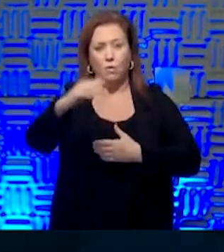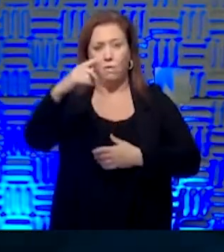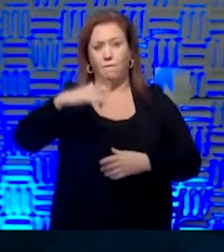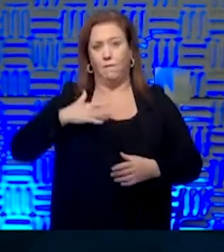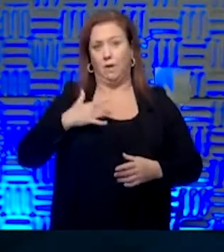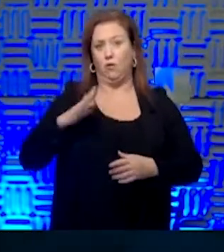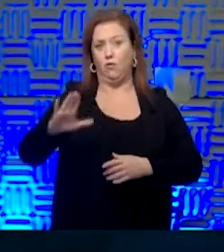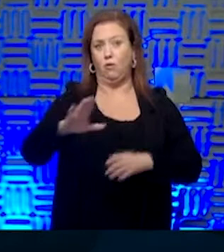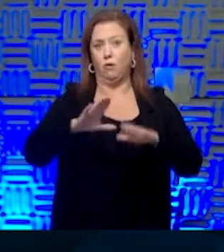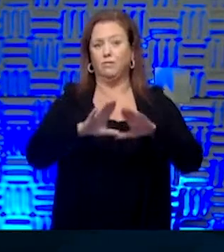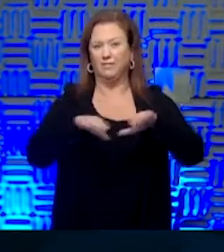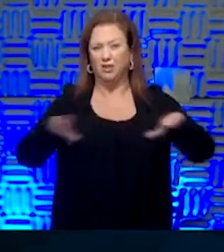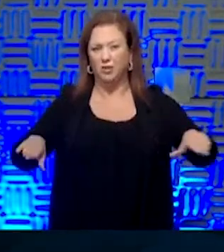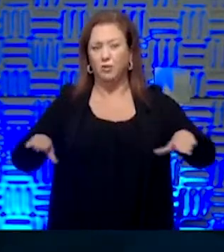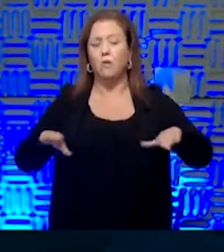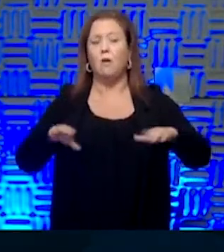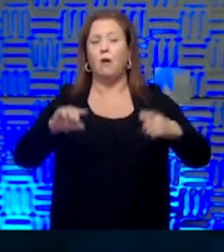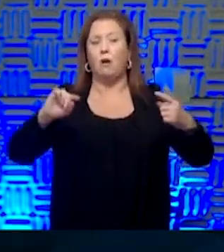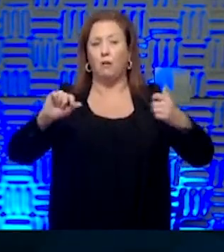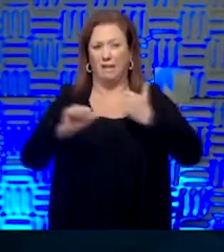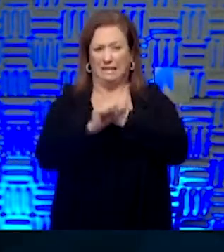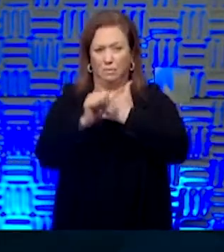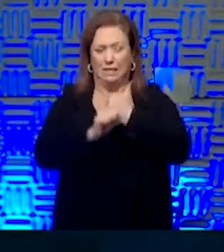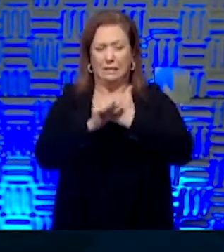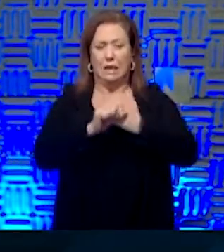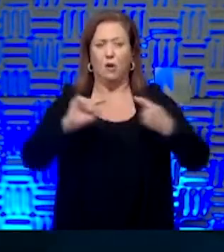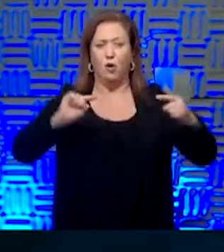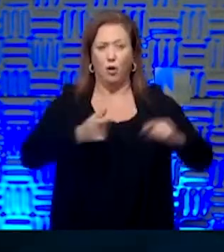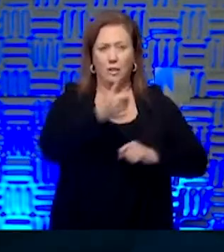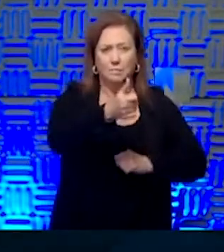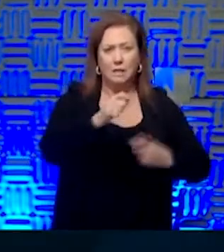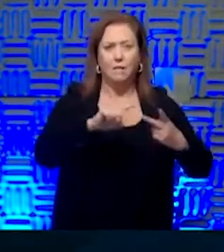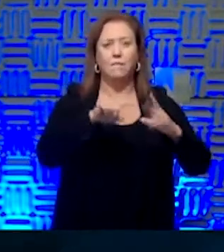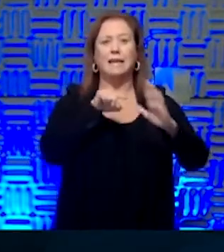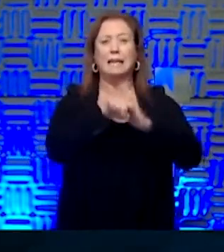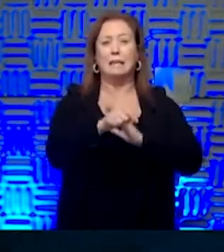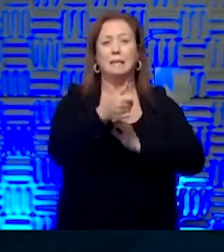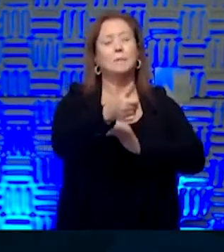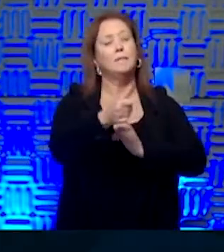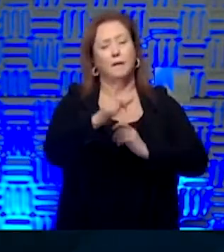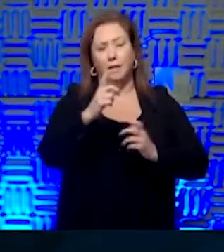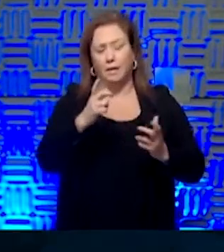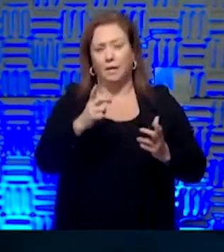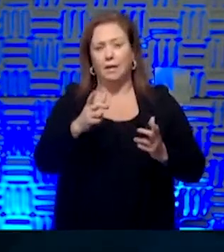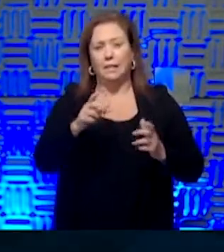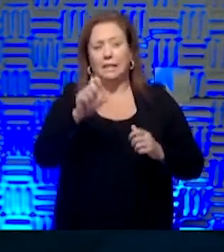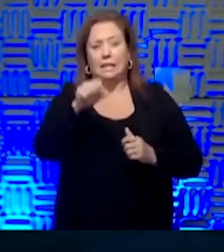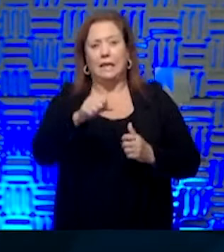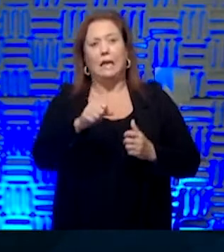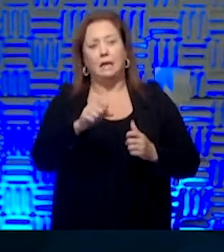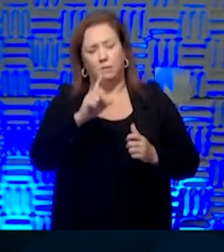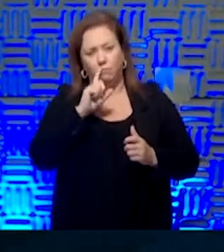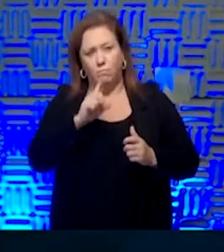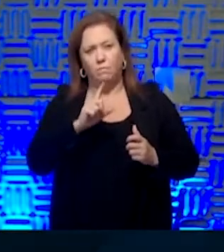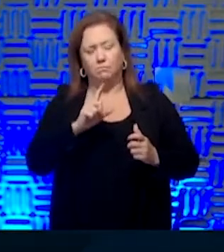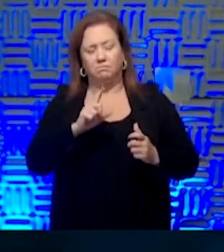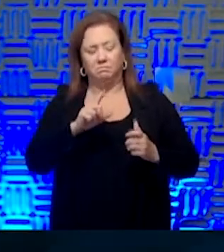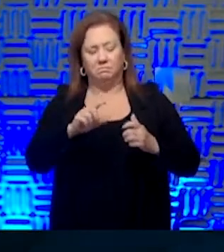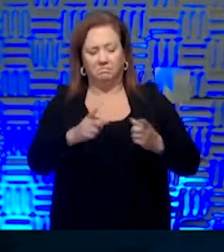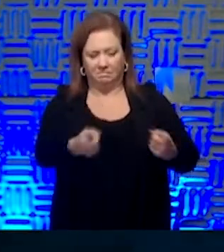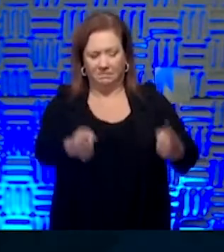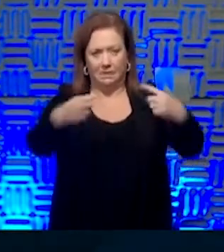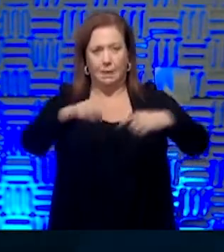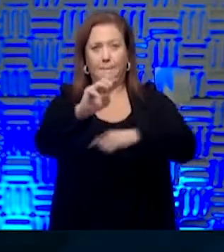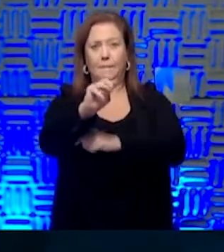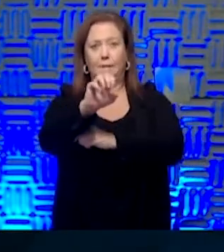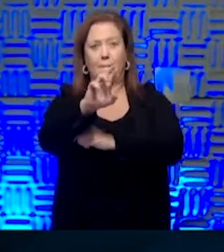of harming themselves or killing themselves, and that's one of the leading causes of death in the adolescent population, that they take that risk seriously, consider giving